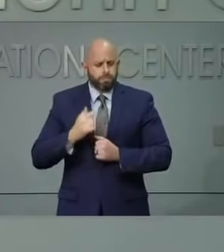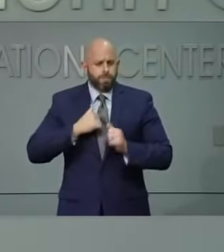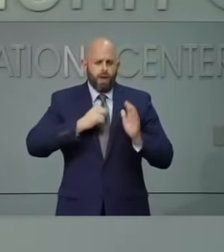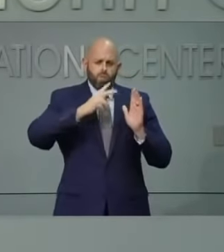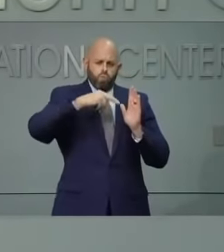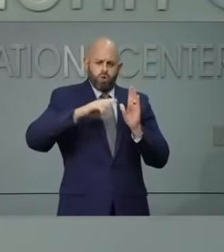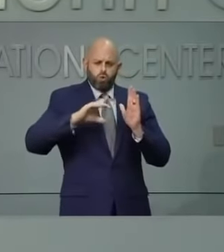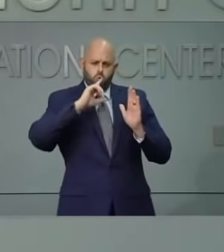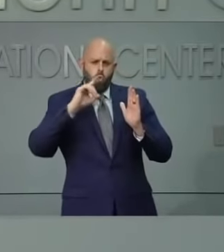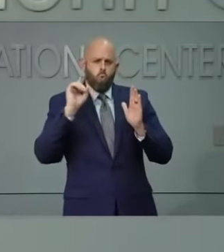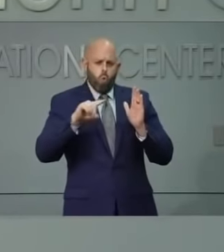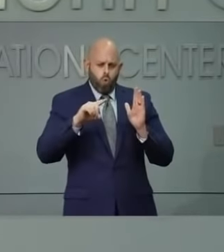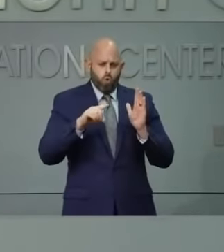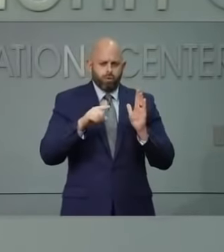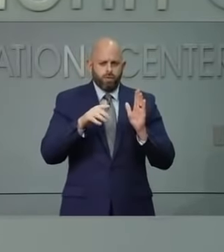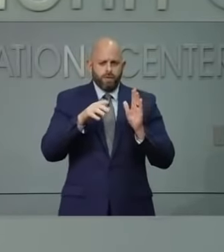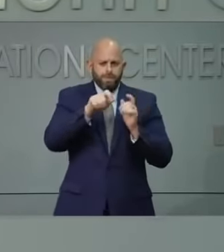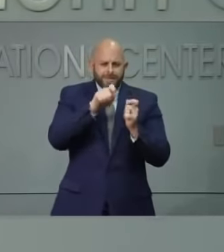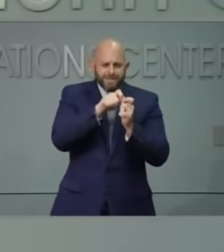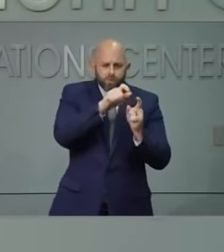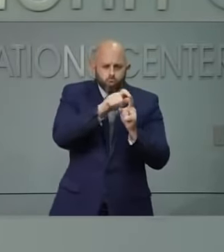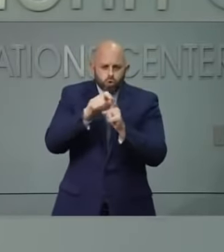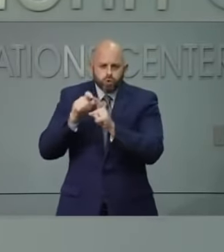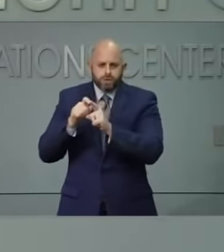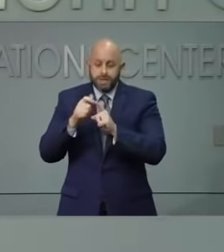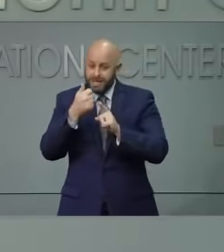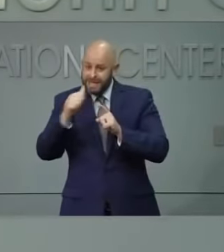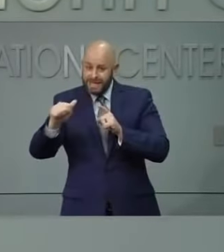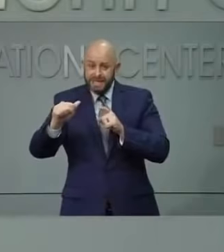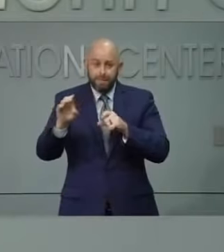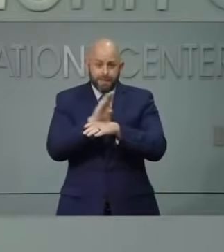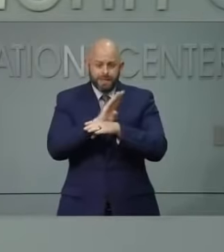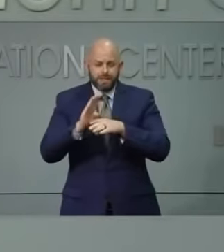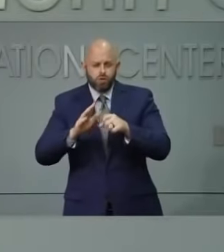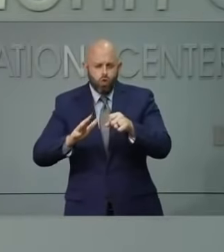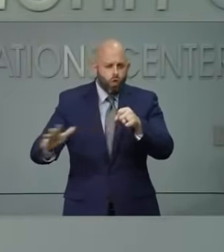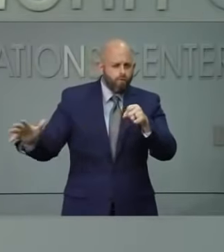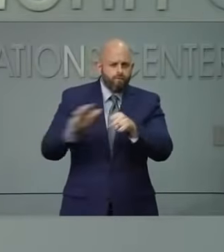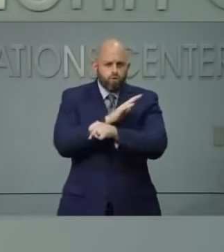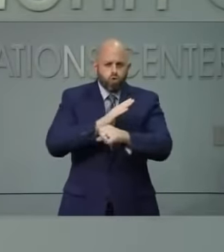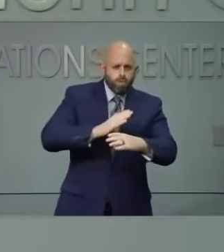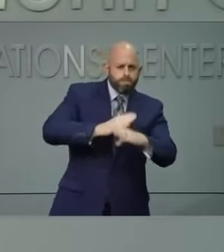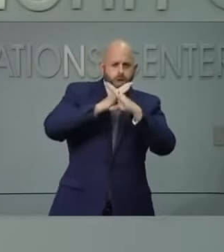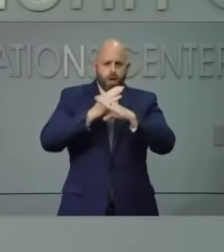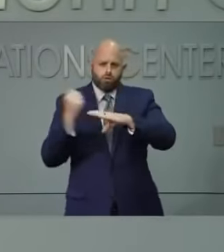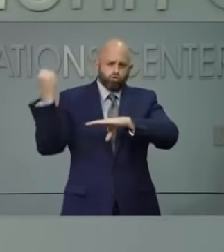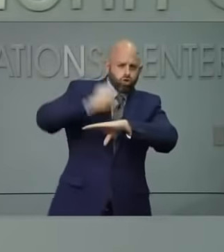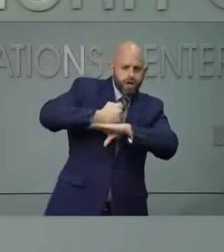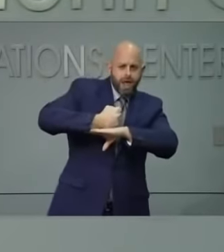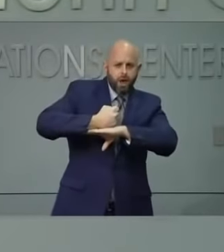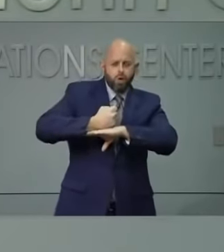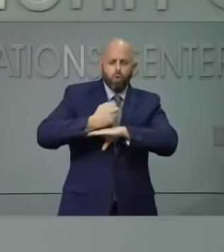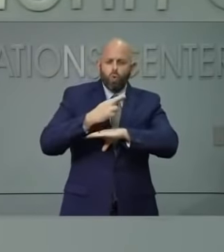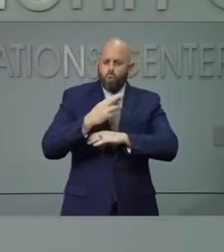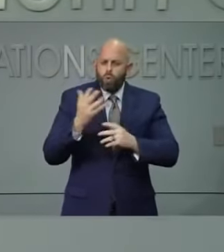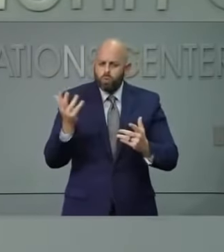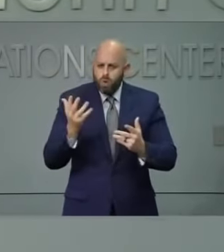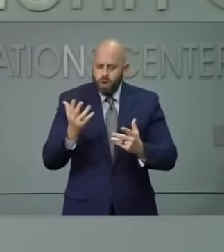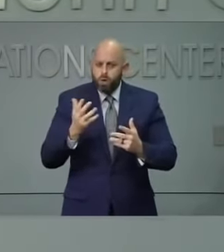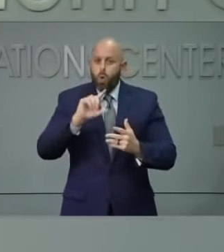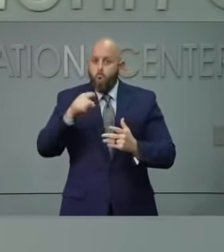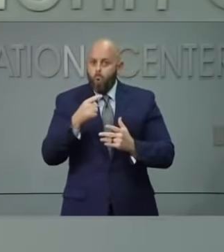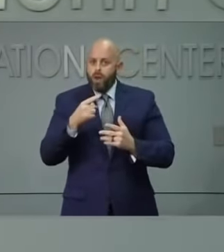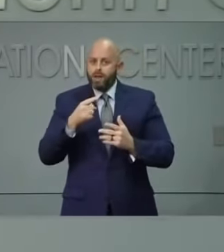any businesses entirely shut down or any capacity limits reduced? And also, can you just sort of